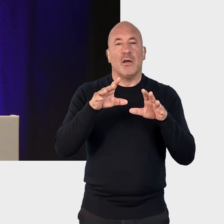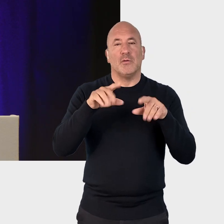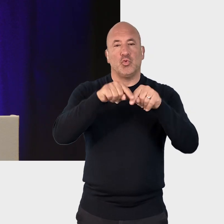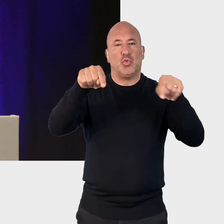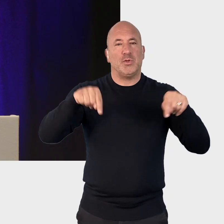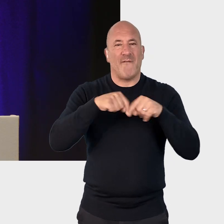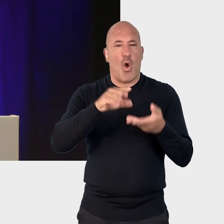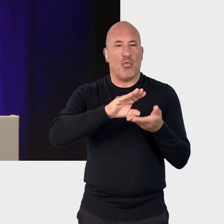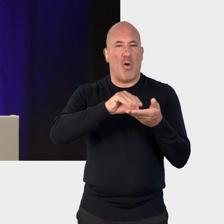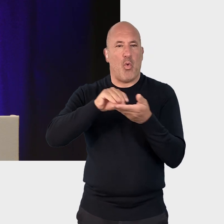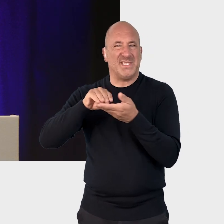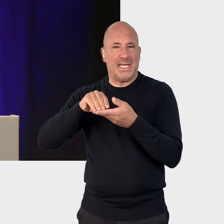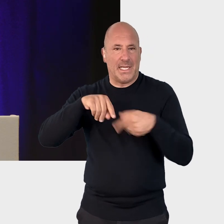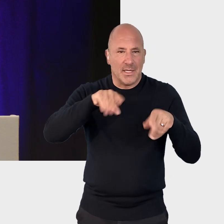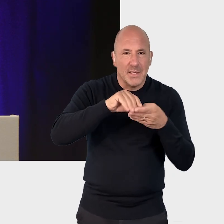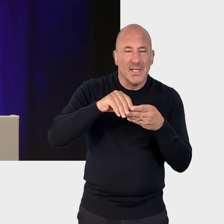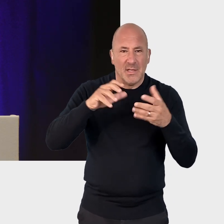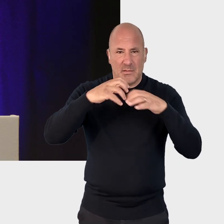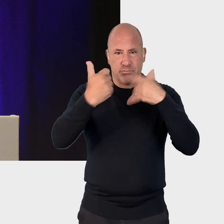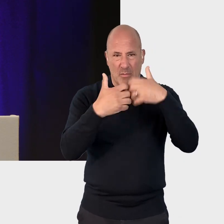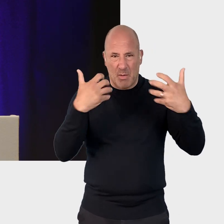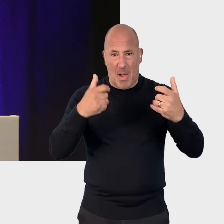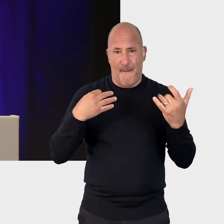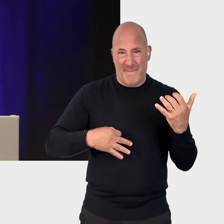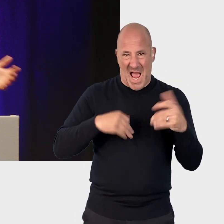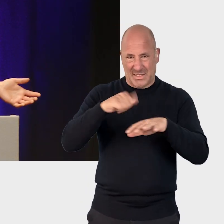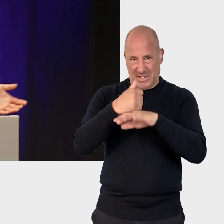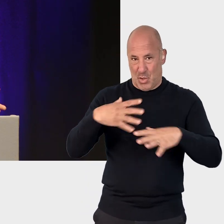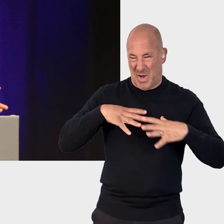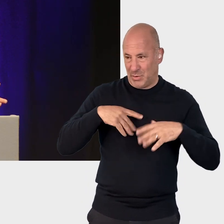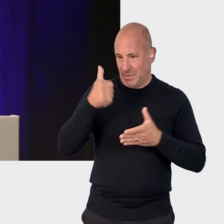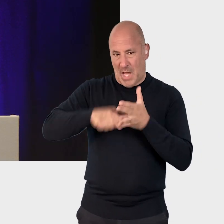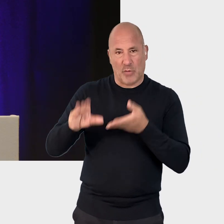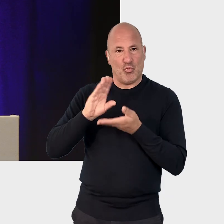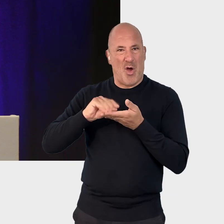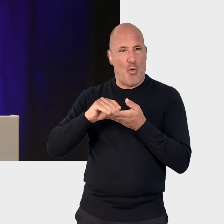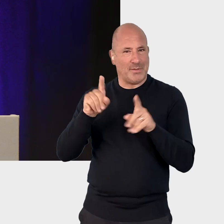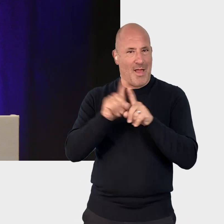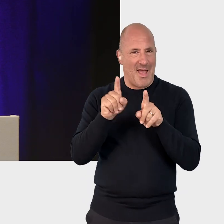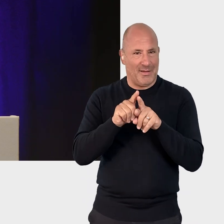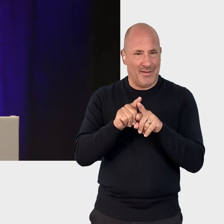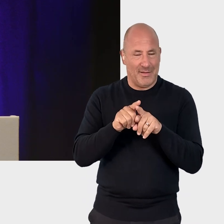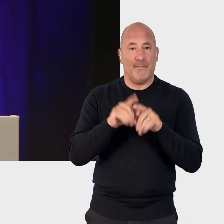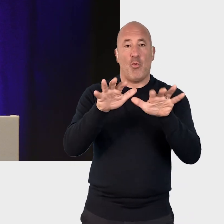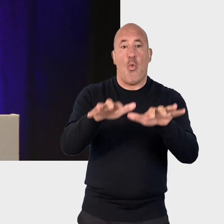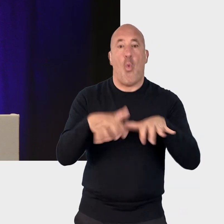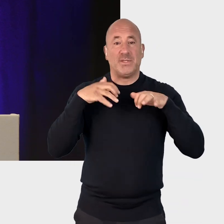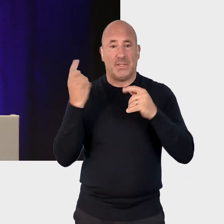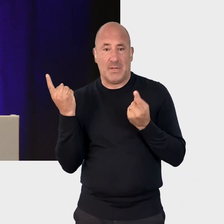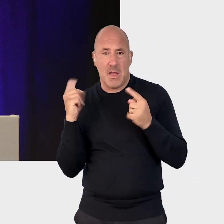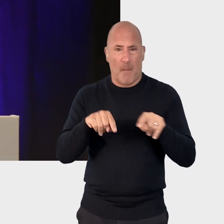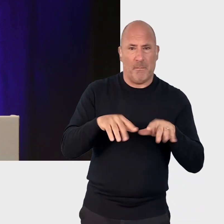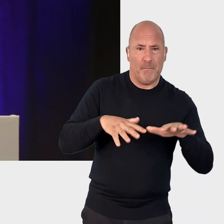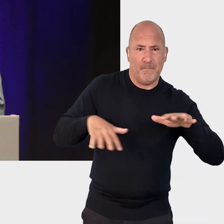station, will appear as a sort of deconstructed recording studio with a band set up as if they're about to start recording an album.